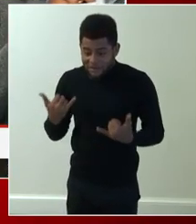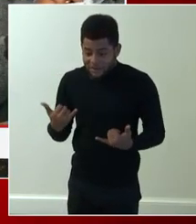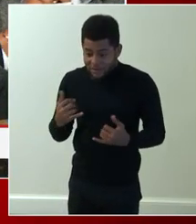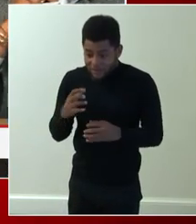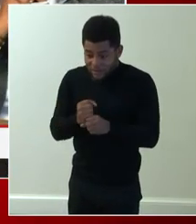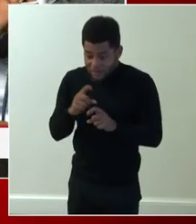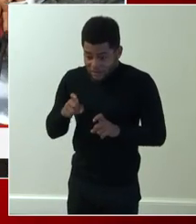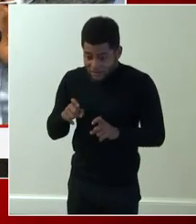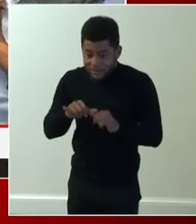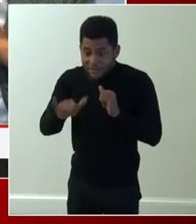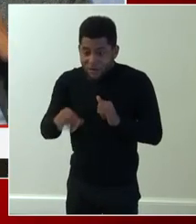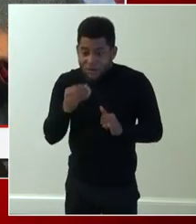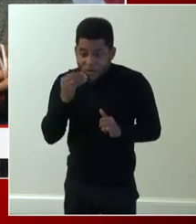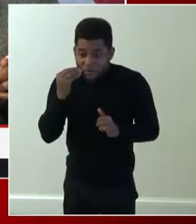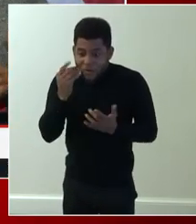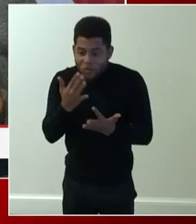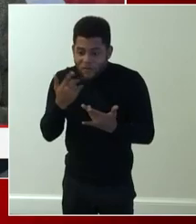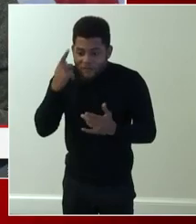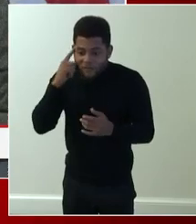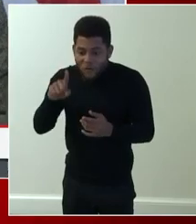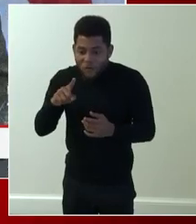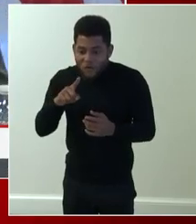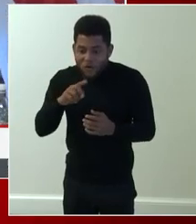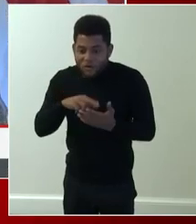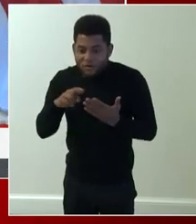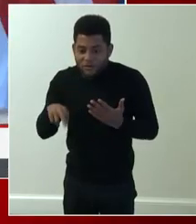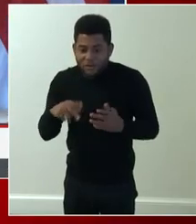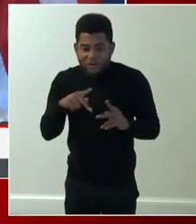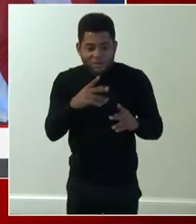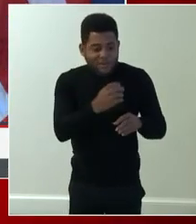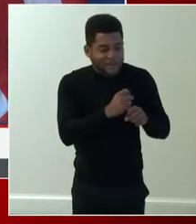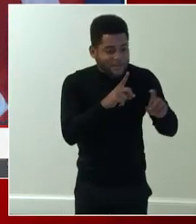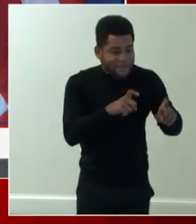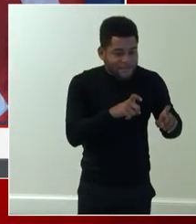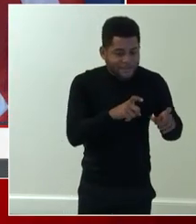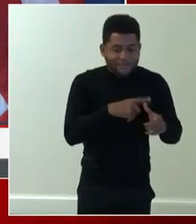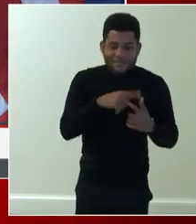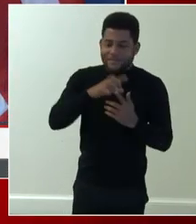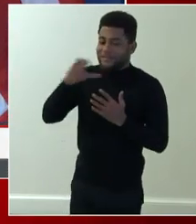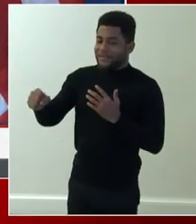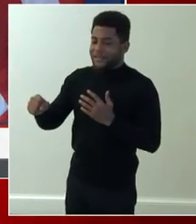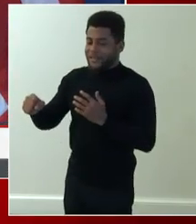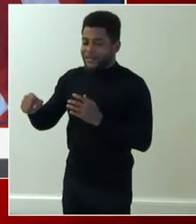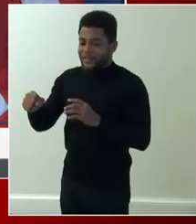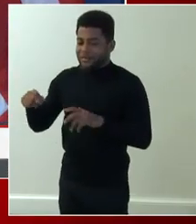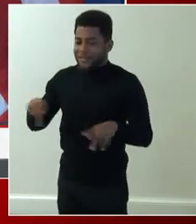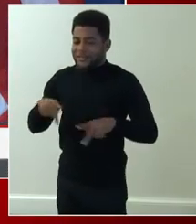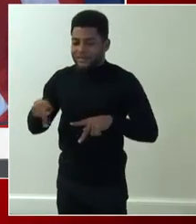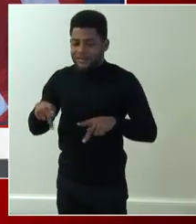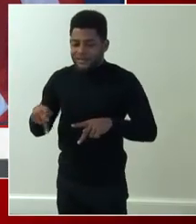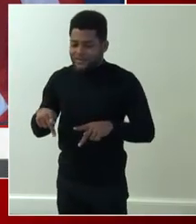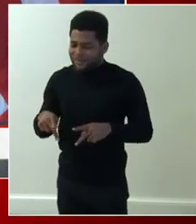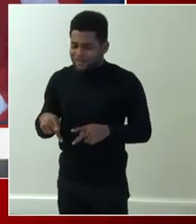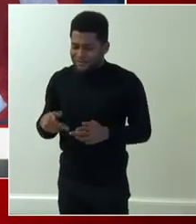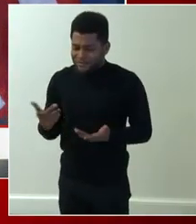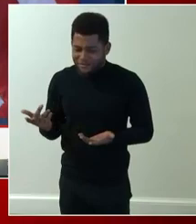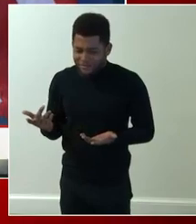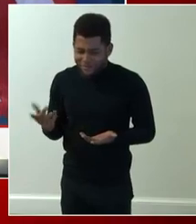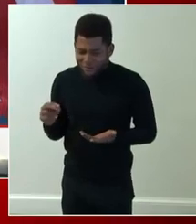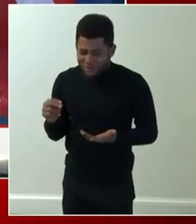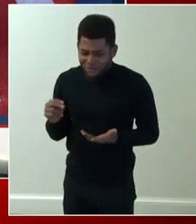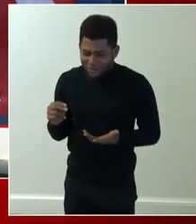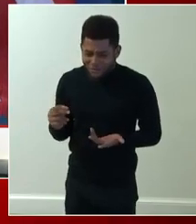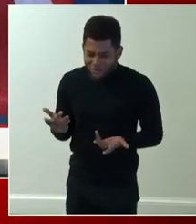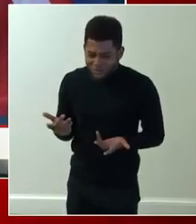just, one way that people can misuse it is they get tested and they get their negative result, but they haven't, like, they've